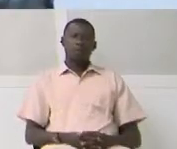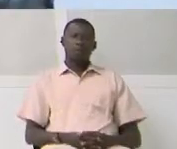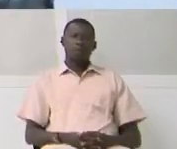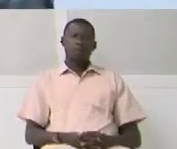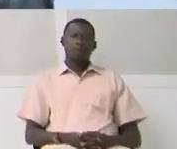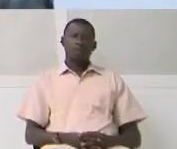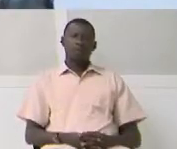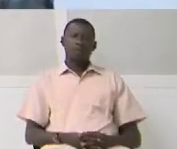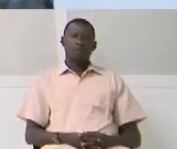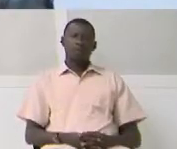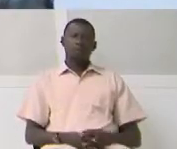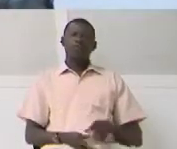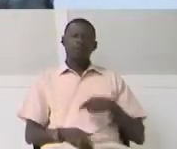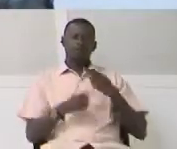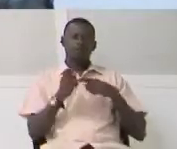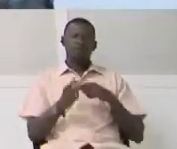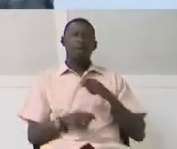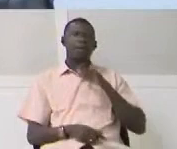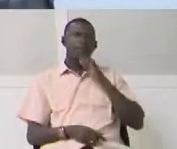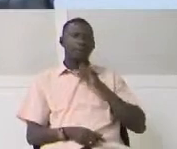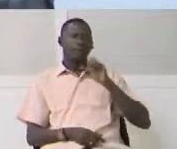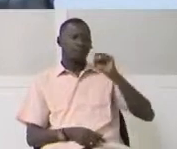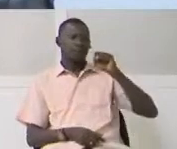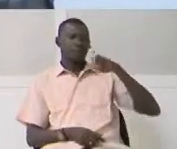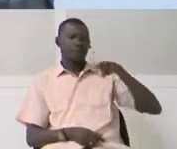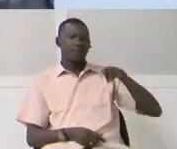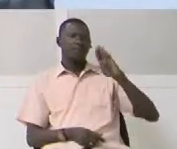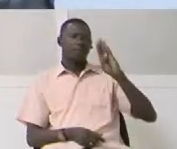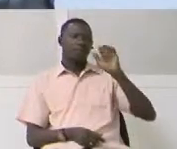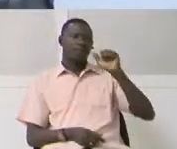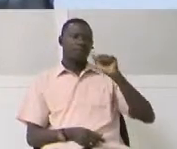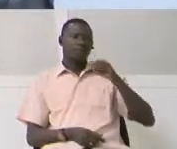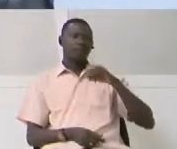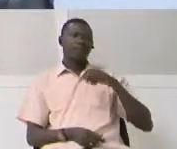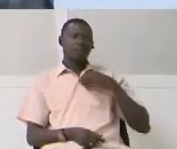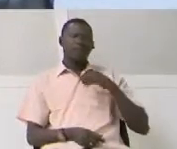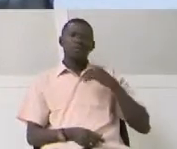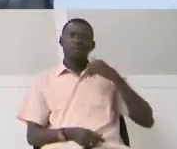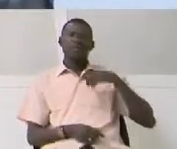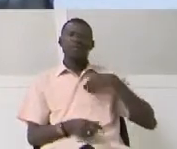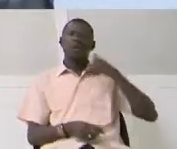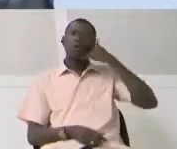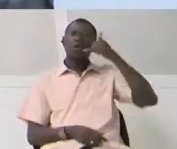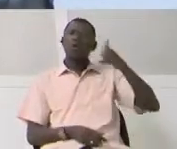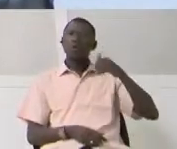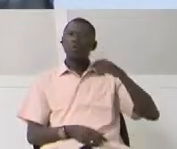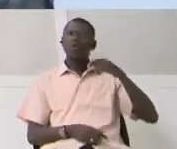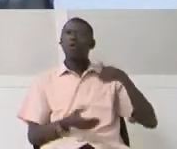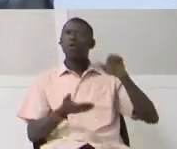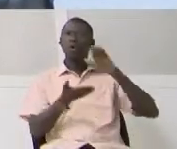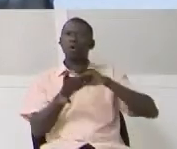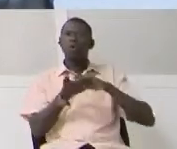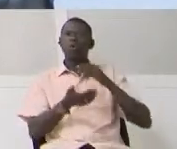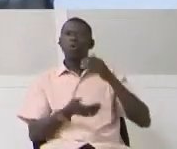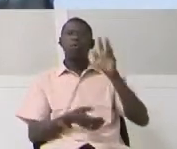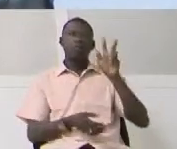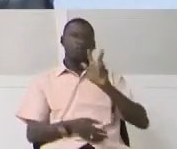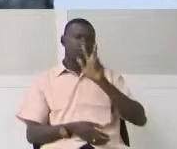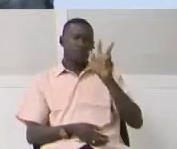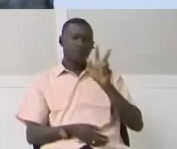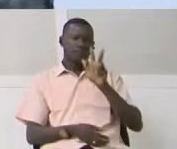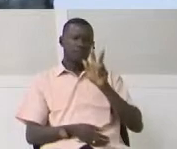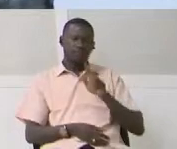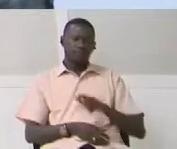So, Mr. Samba, yeah. Appointment. Like Wednesday. Mr. Samba gave me an appointment and asked me to call him on